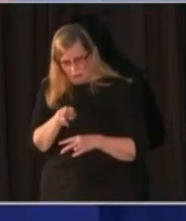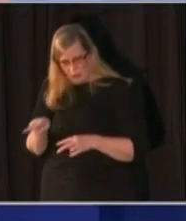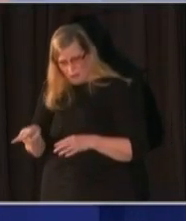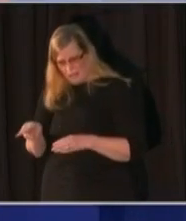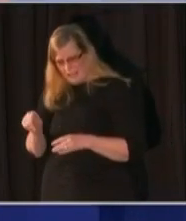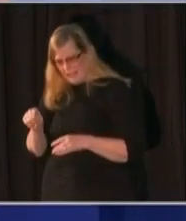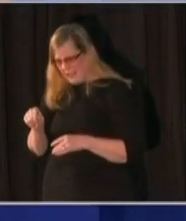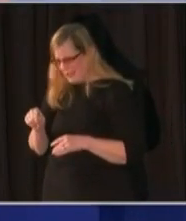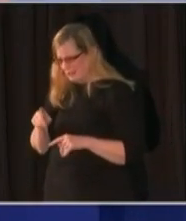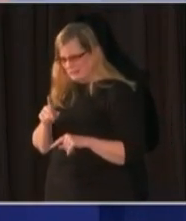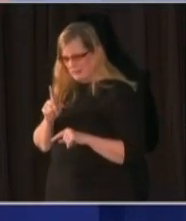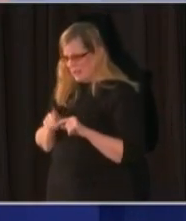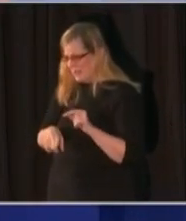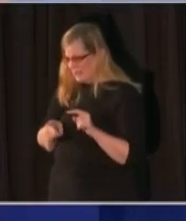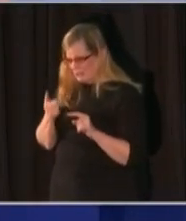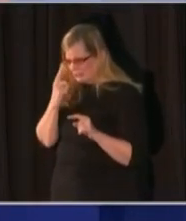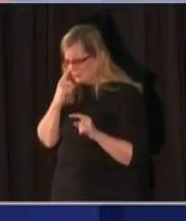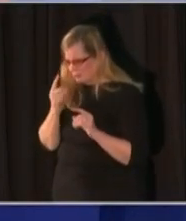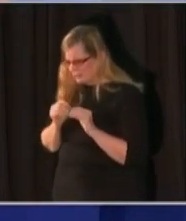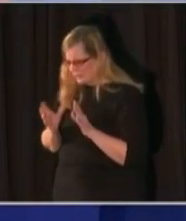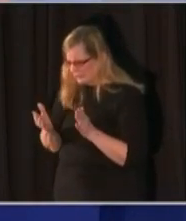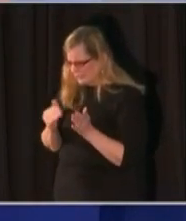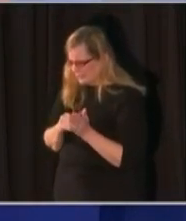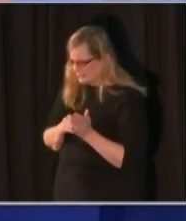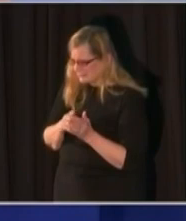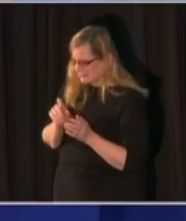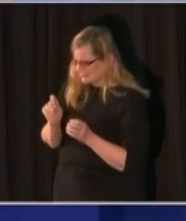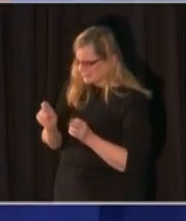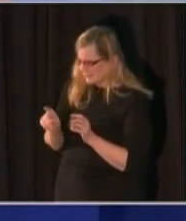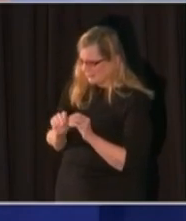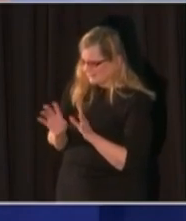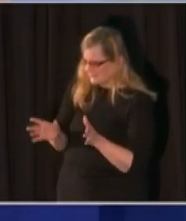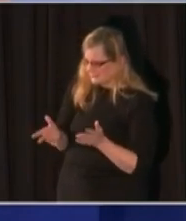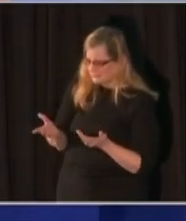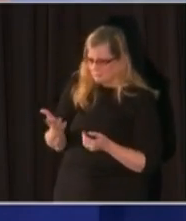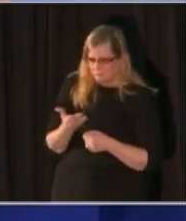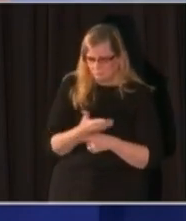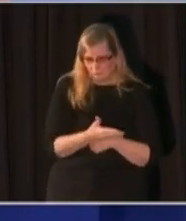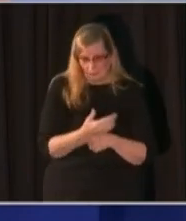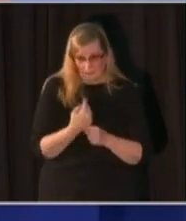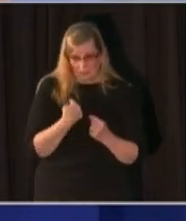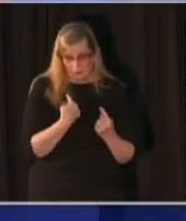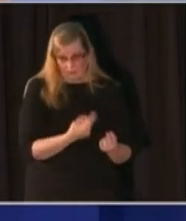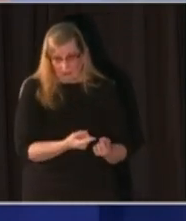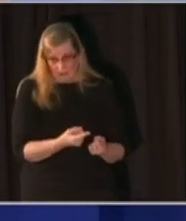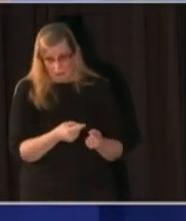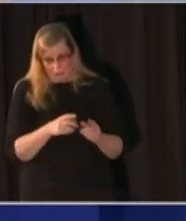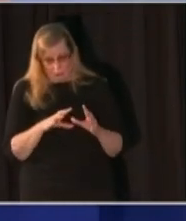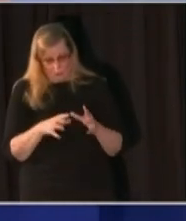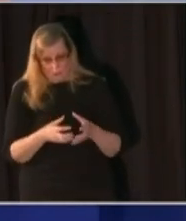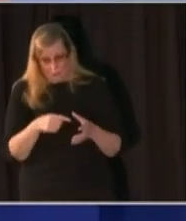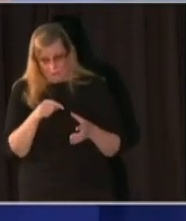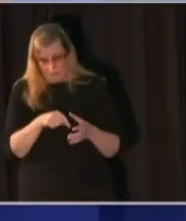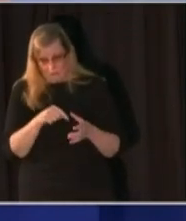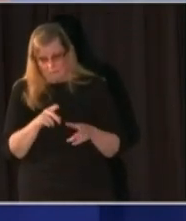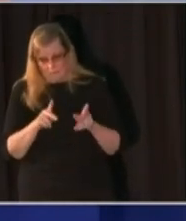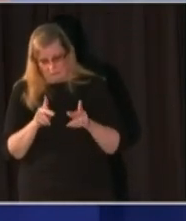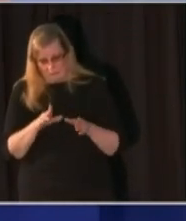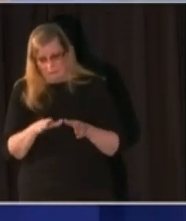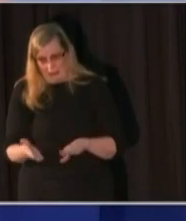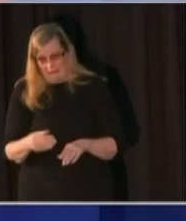again? Yes. So of the people who have died from coronavirus in the district, 20 of them are